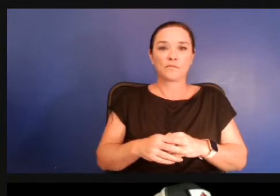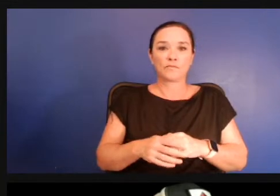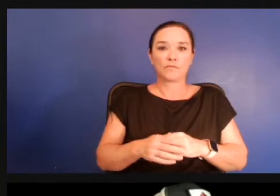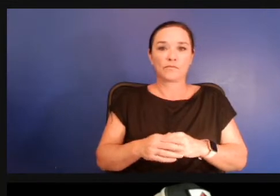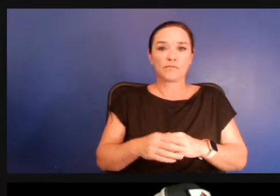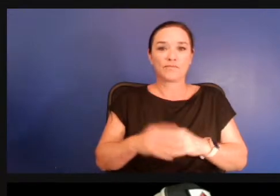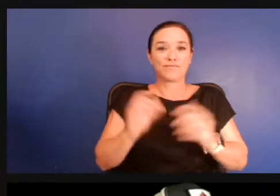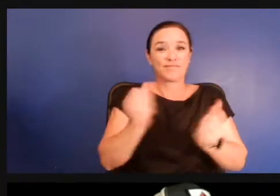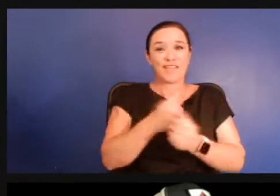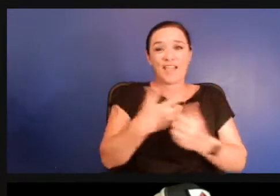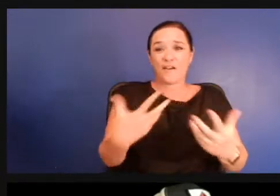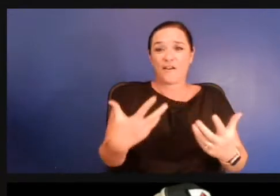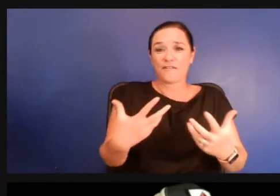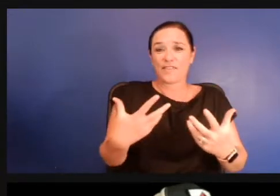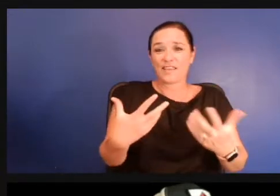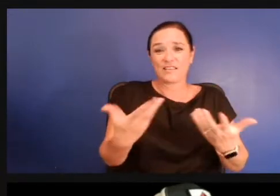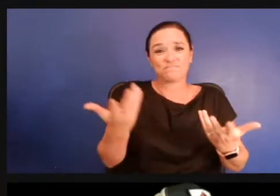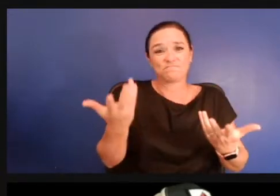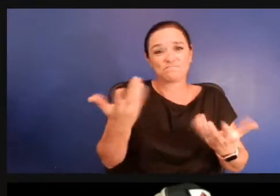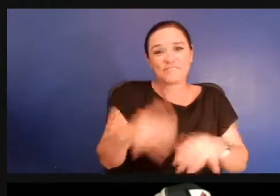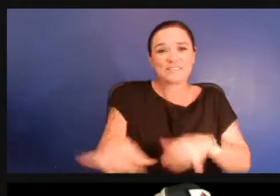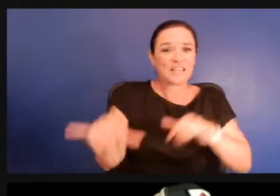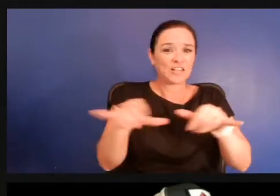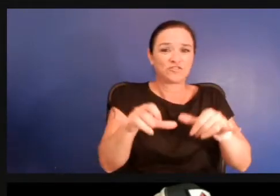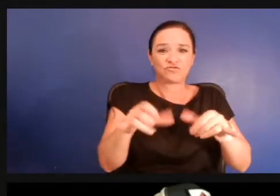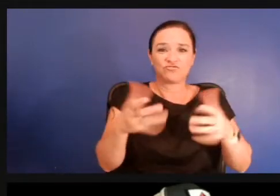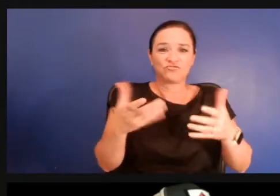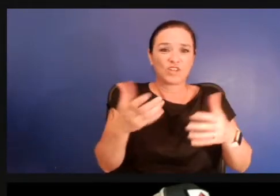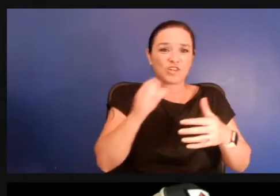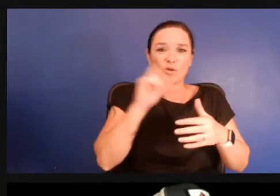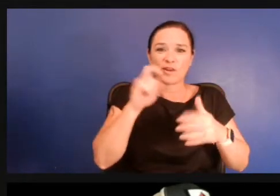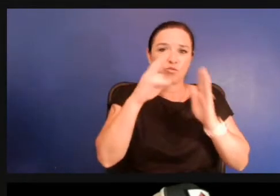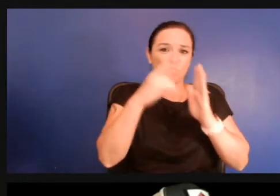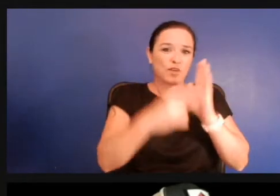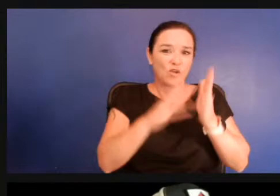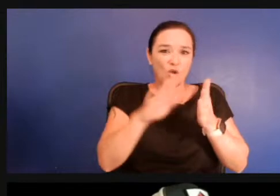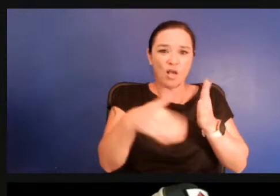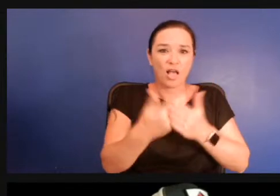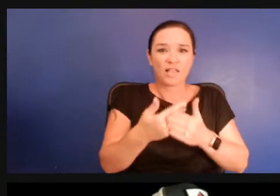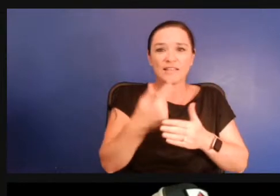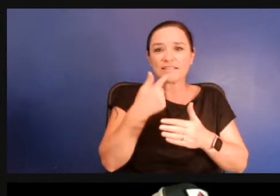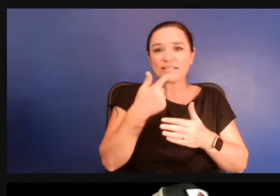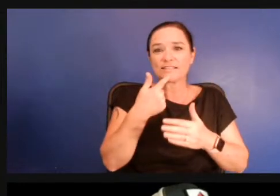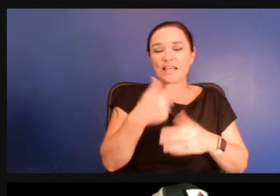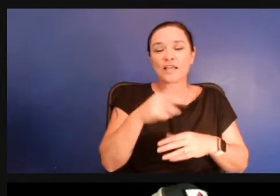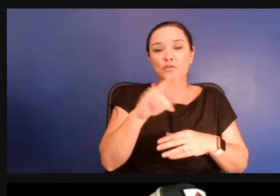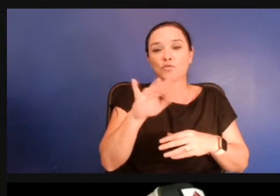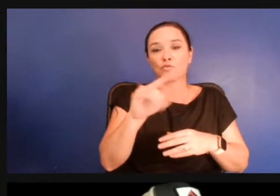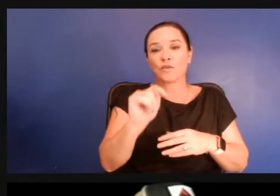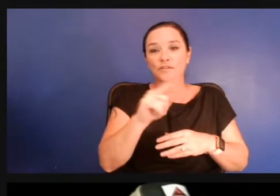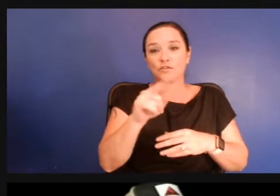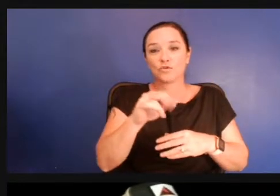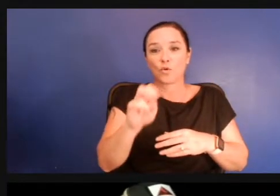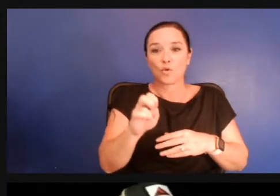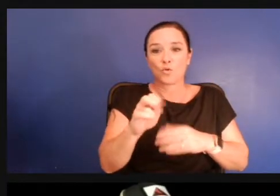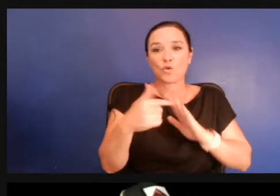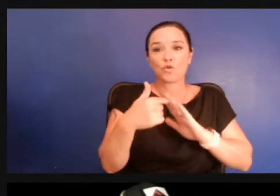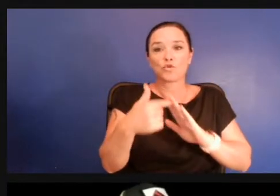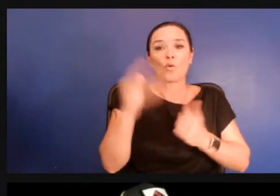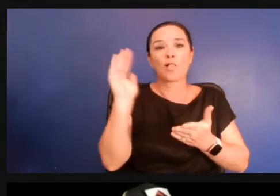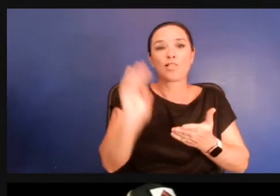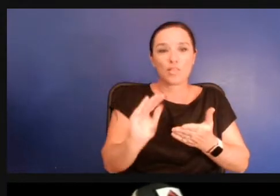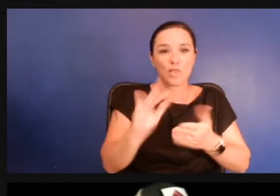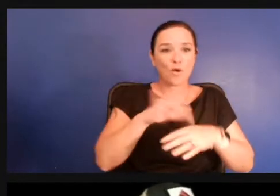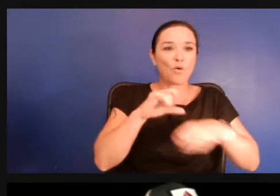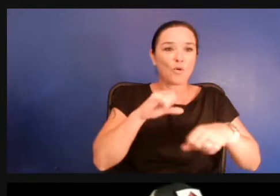Everything is fairly standard in here. I don't need to read all of it. I can just point out that rift zones are still showing low seismicity in both rift